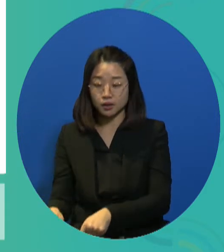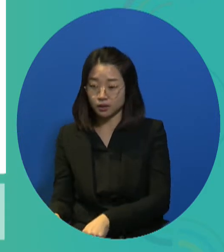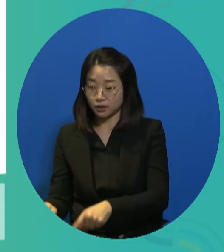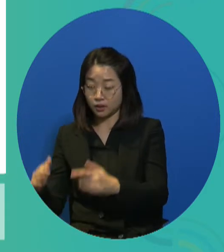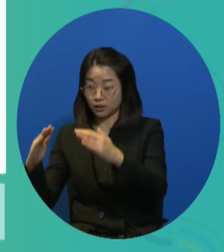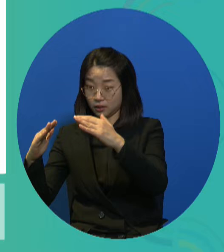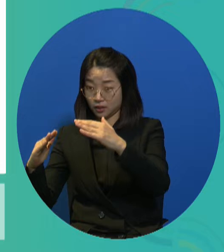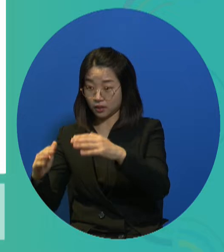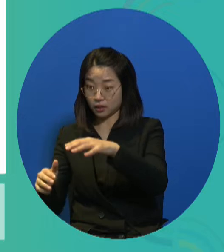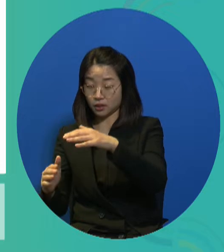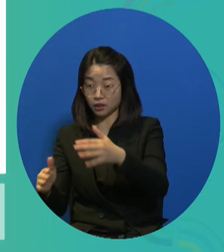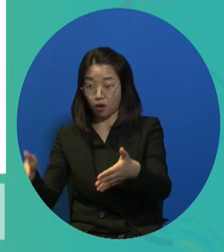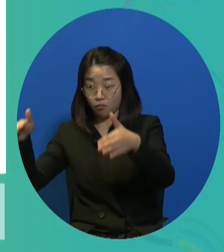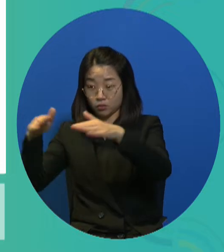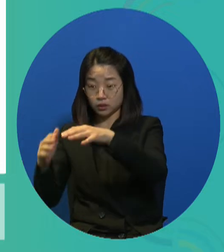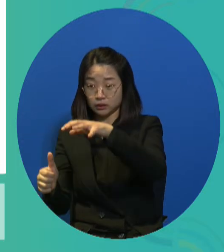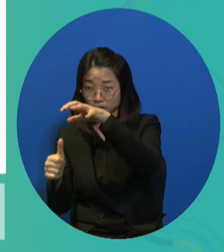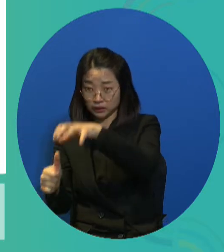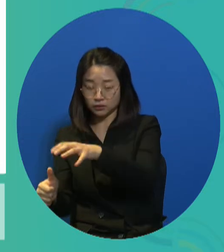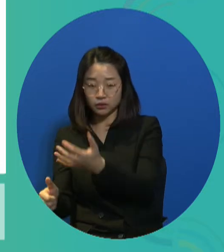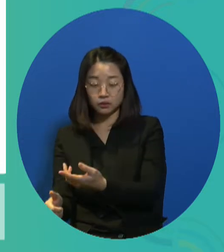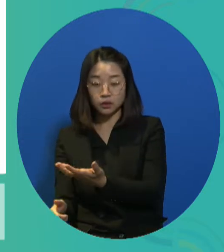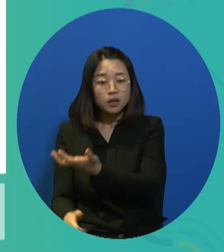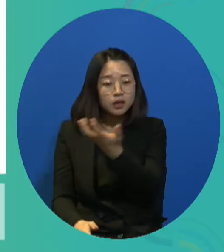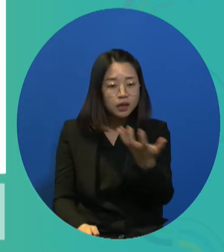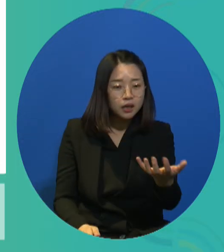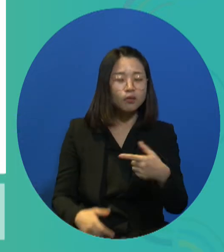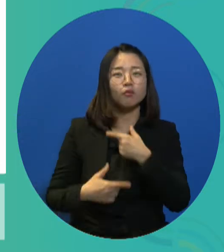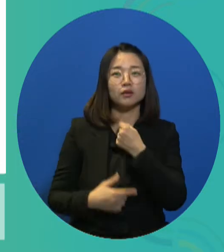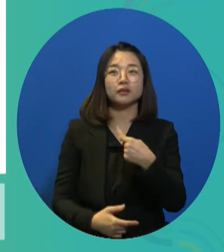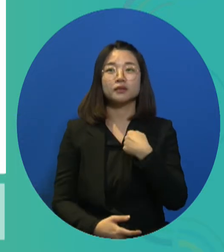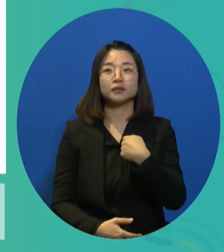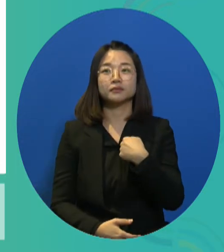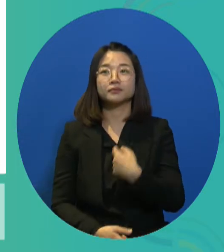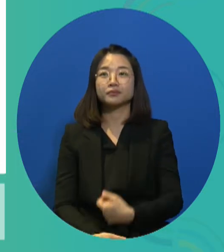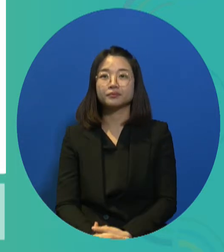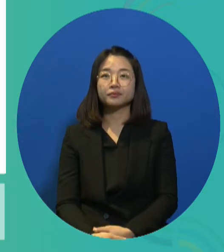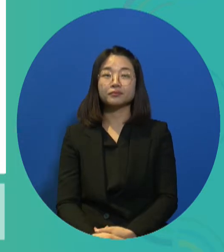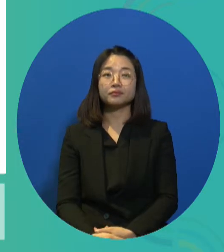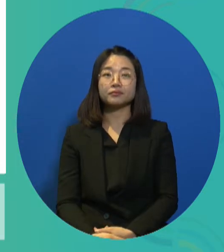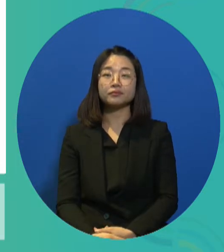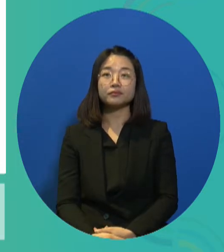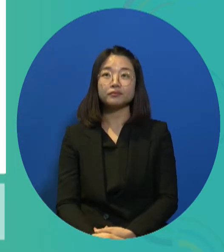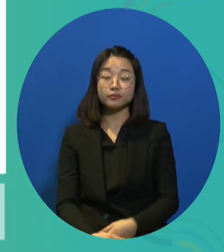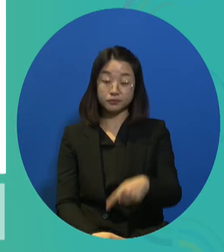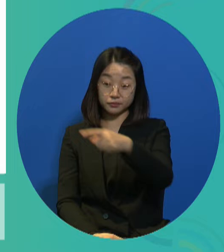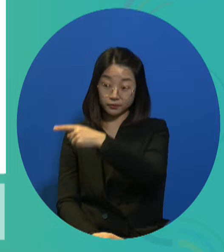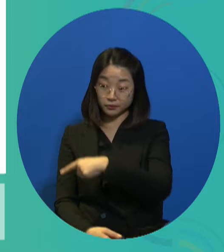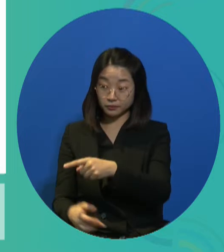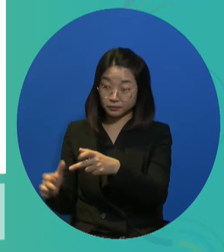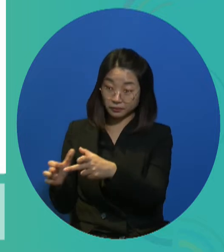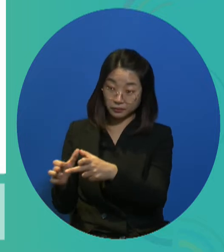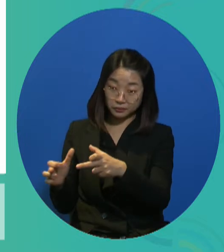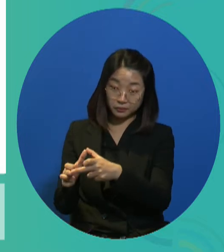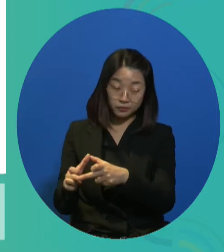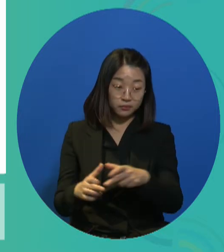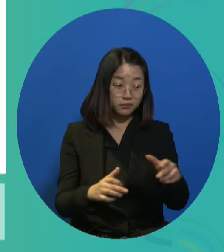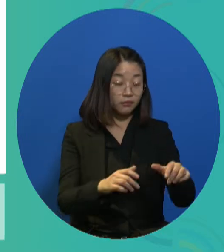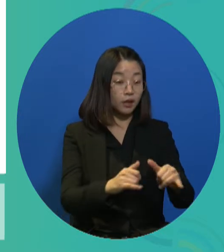Most people, as I say, live in the community, but the disability unemployment gap